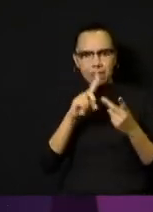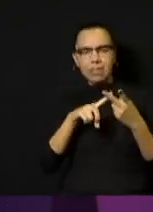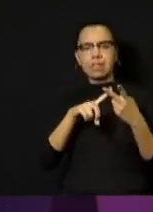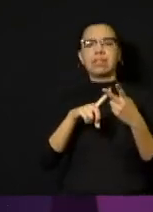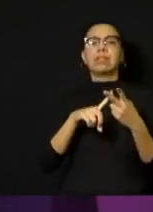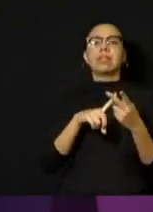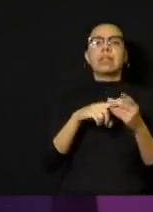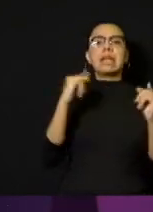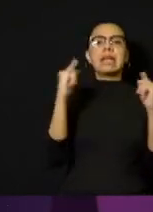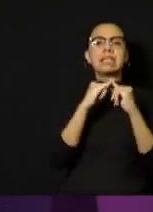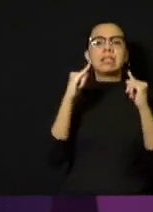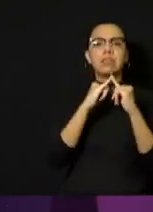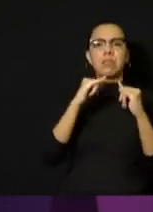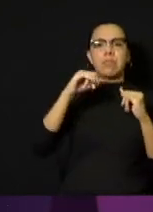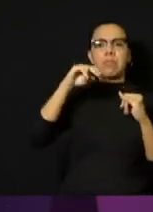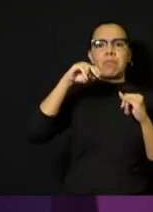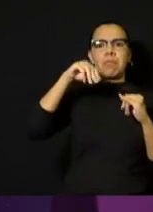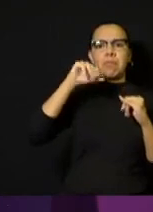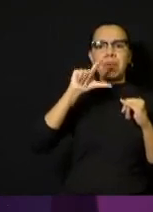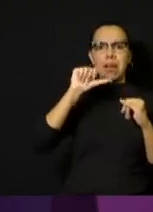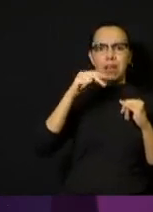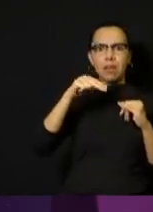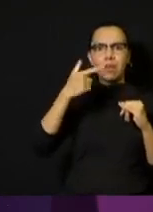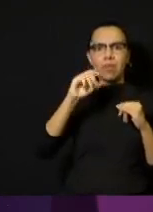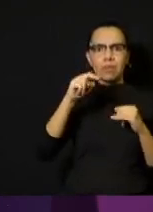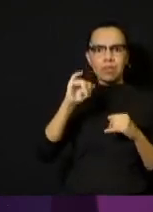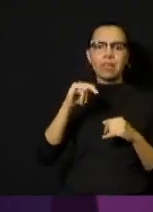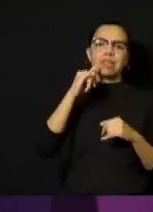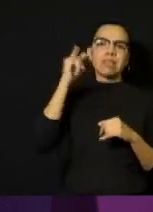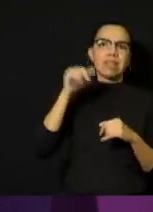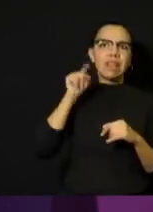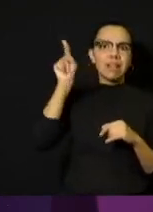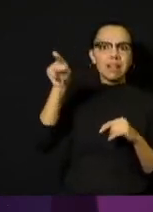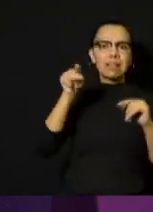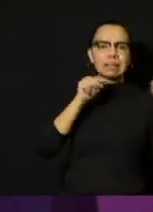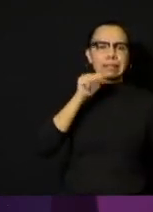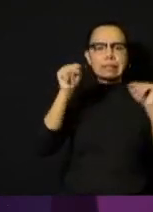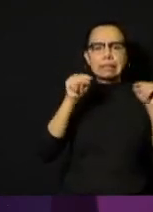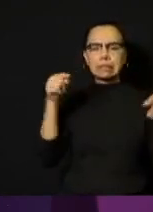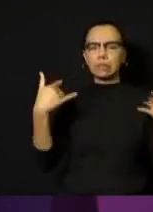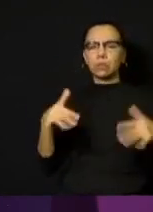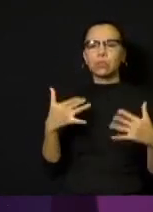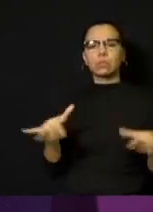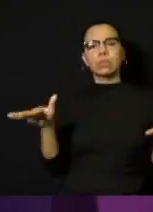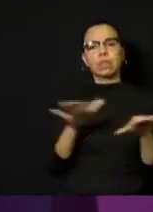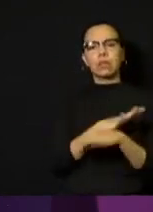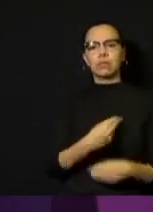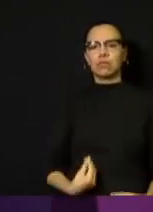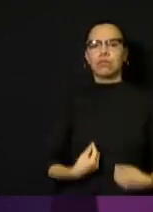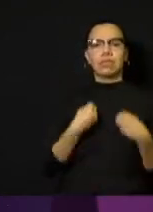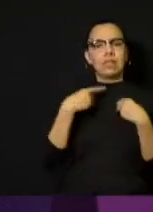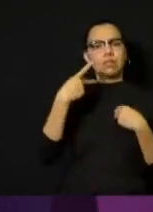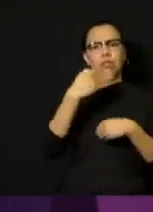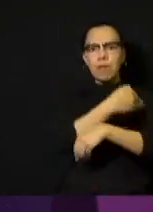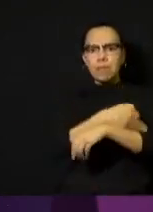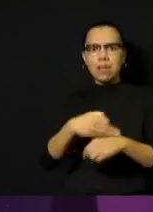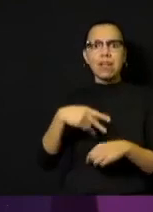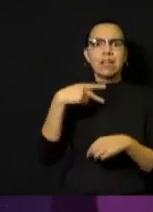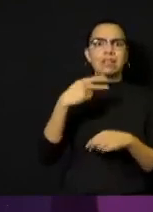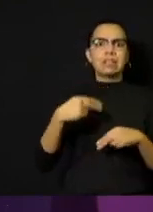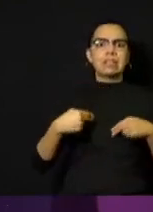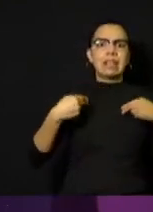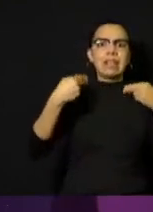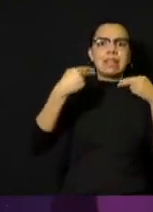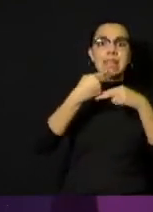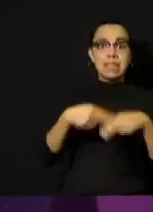Harvard, Marangoni in Italy, well, this is wonderful. They change their life, and not